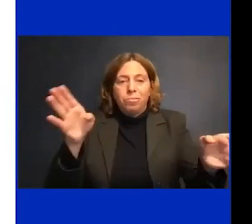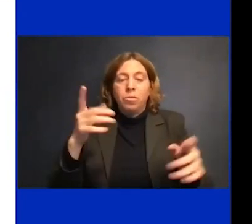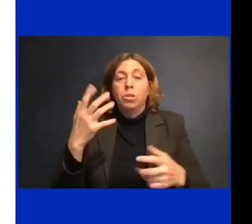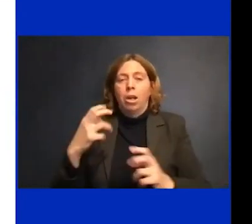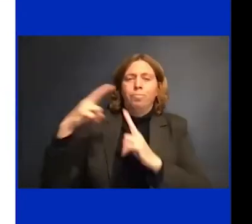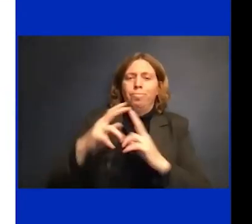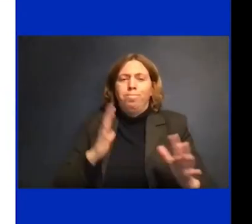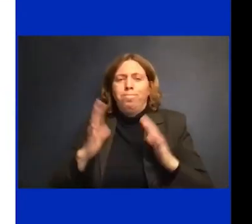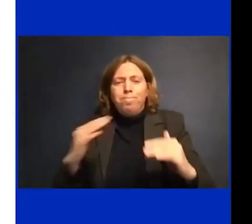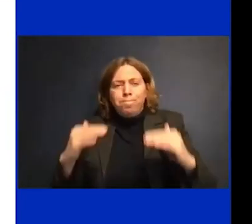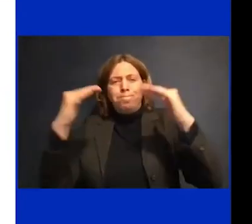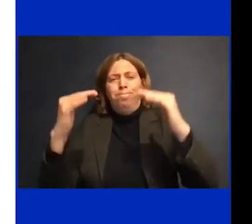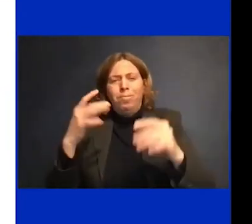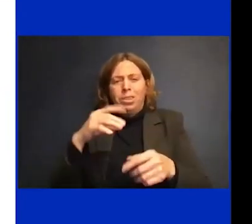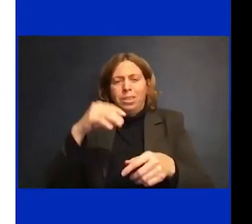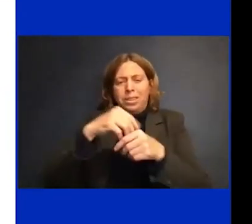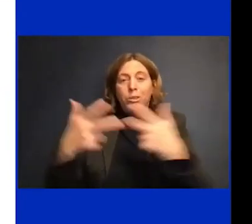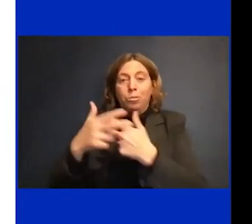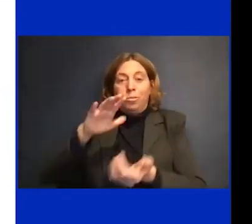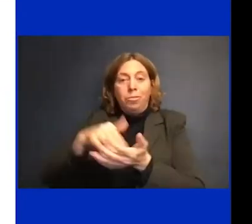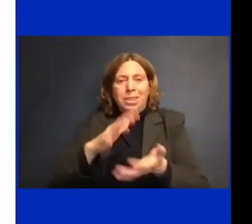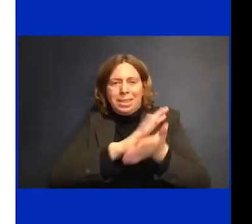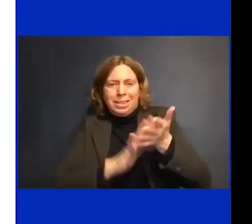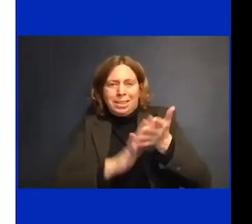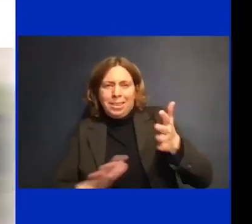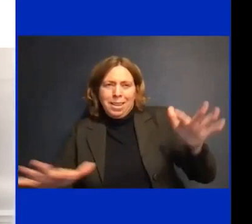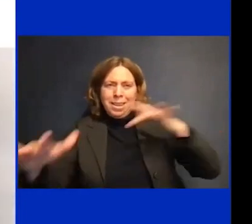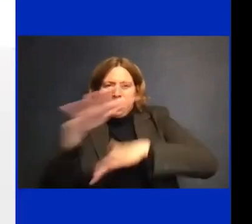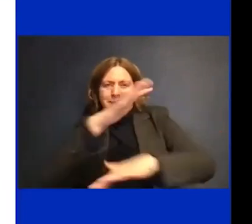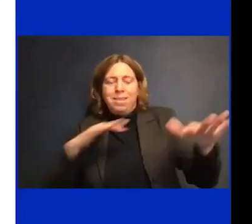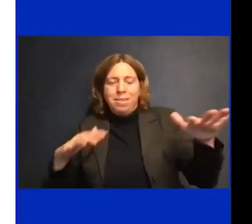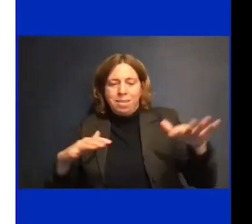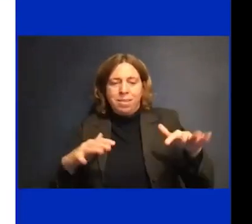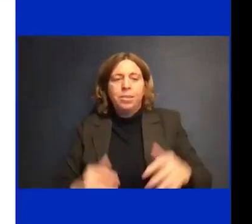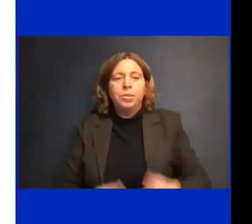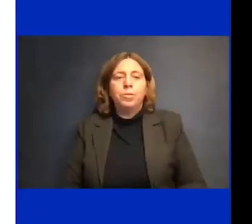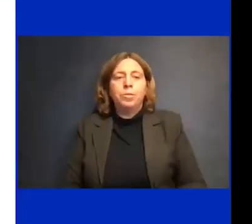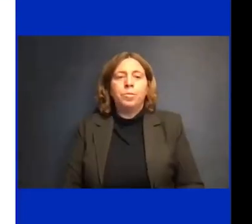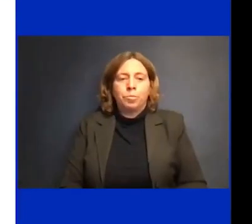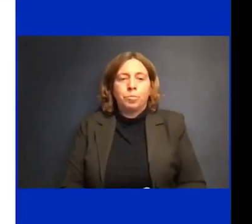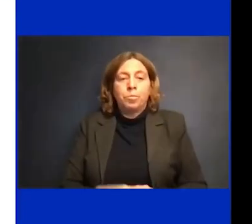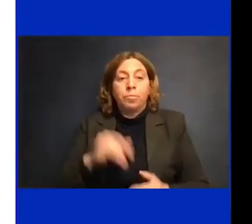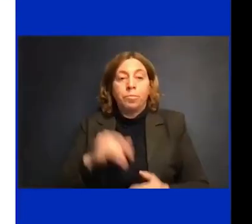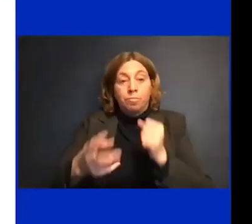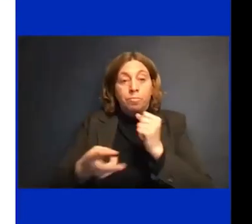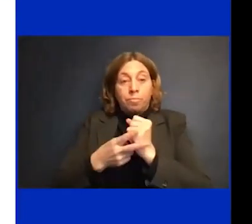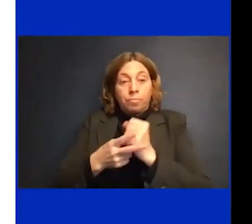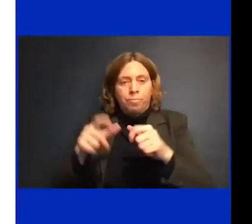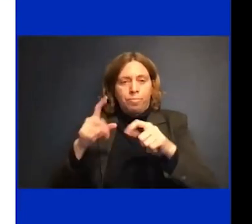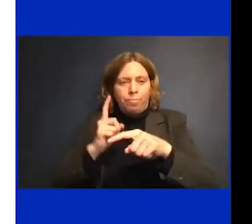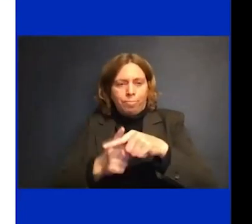world-class, state-of-the-art, sustainable terminal design, preserve and improve pedestrian and